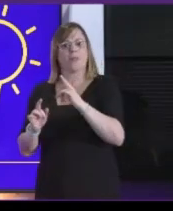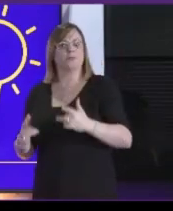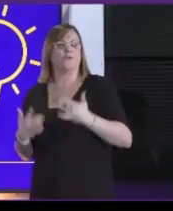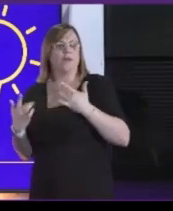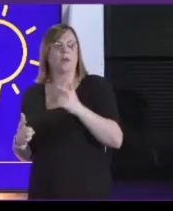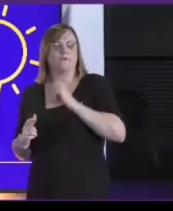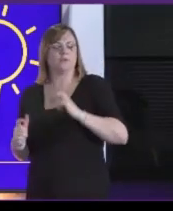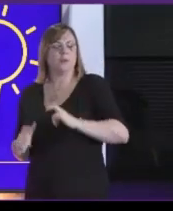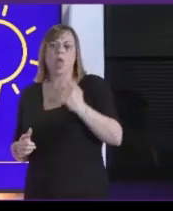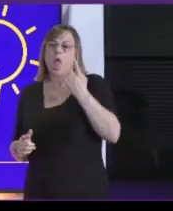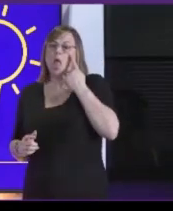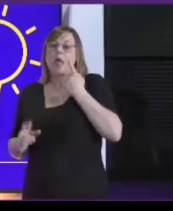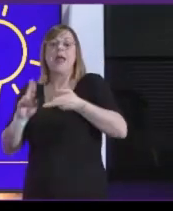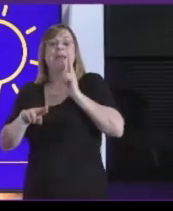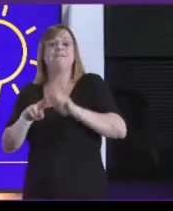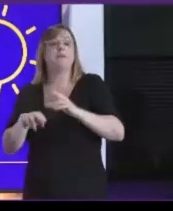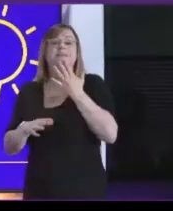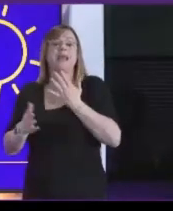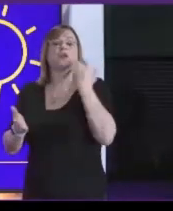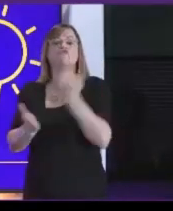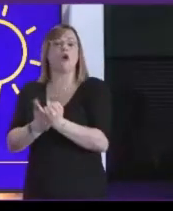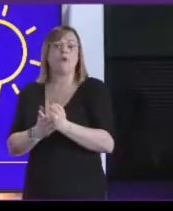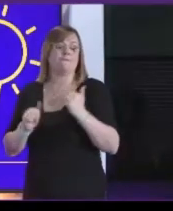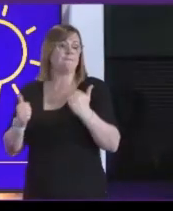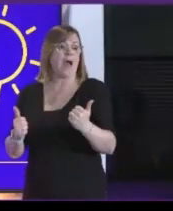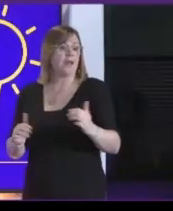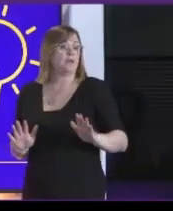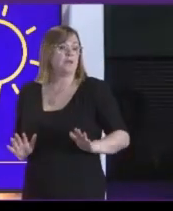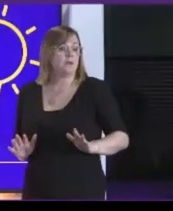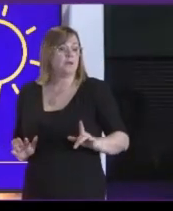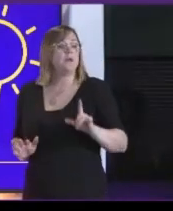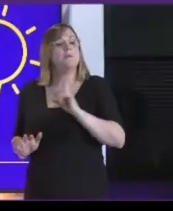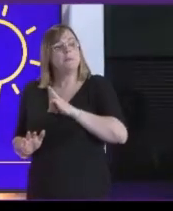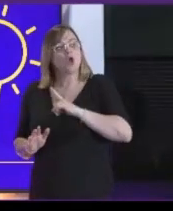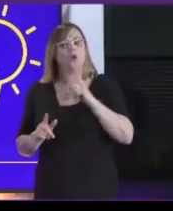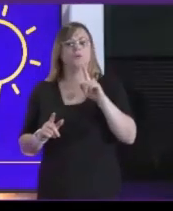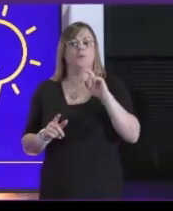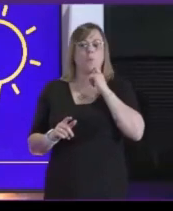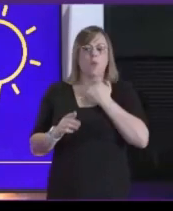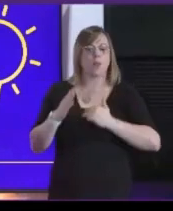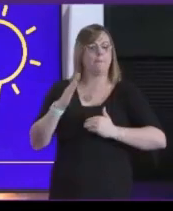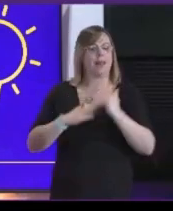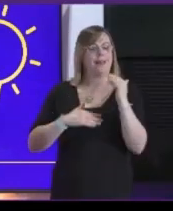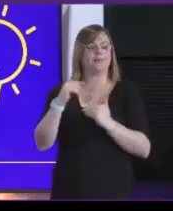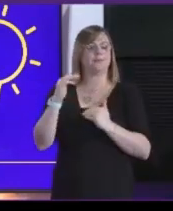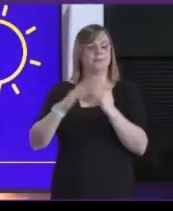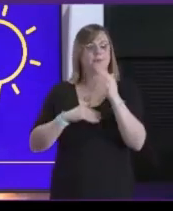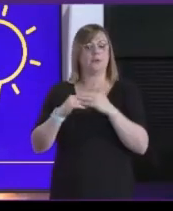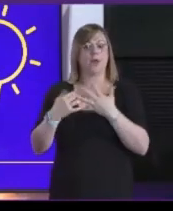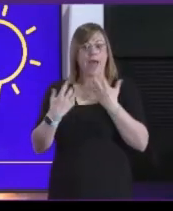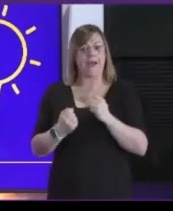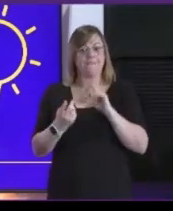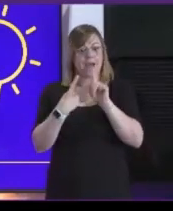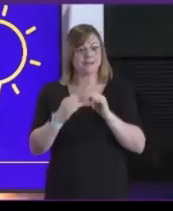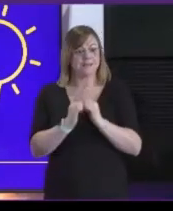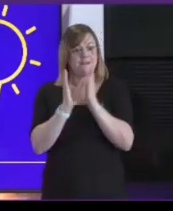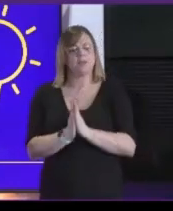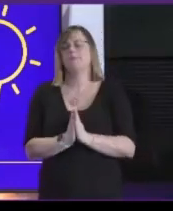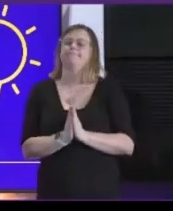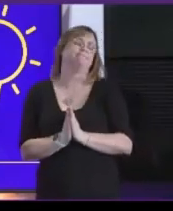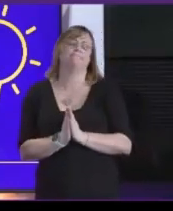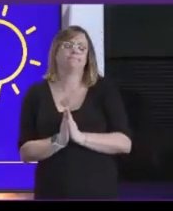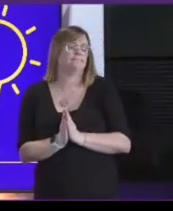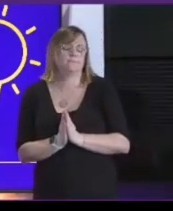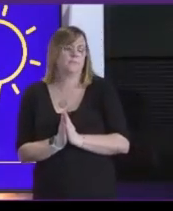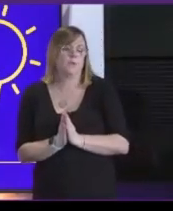things, even if they get them wrong. Because we're going to build this. We don't have all the answers.